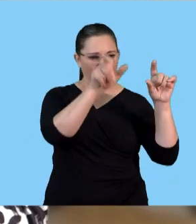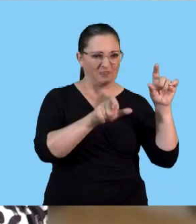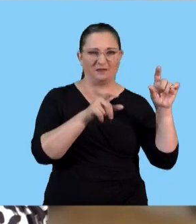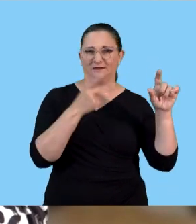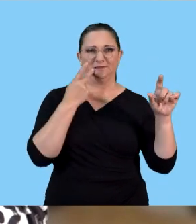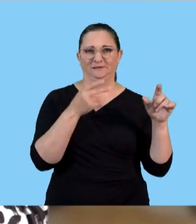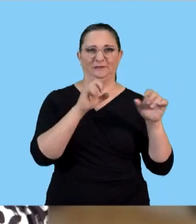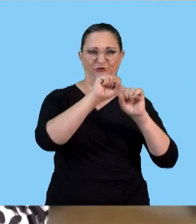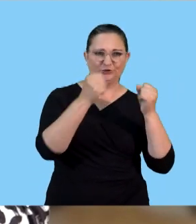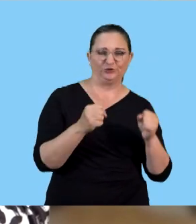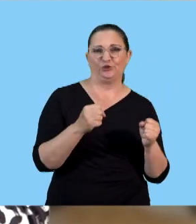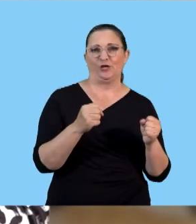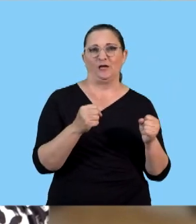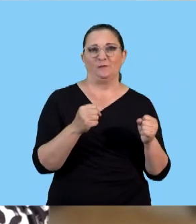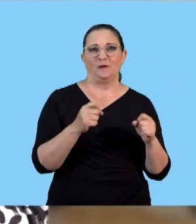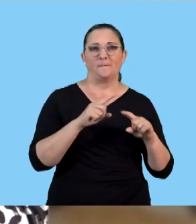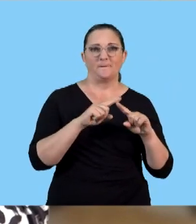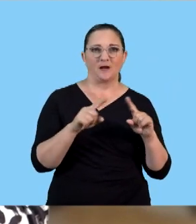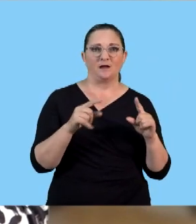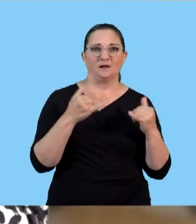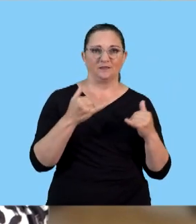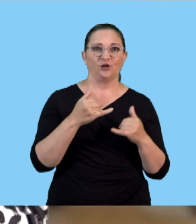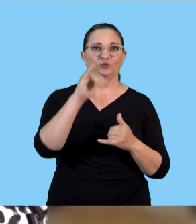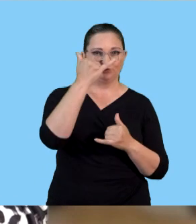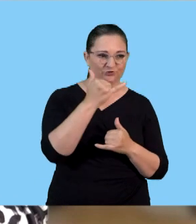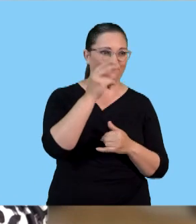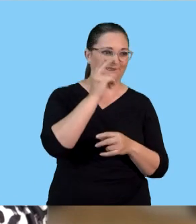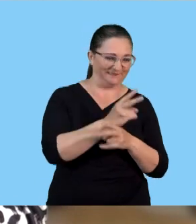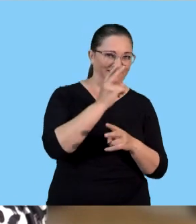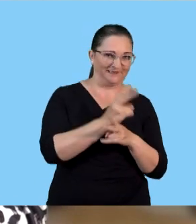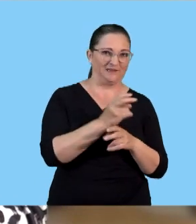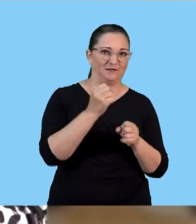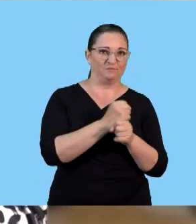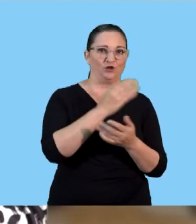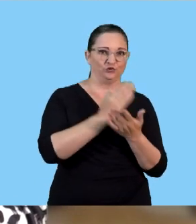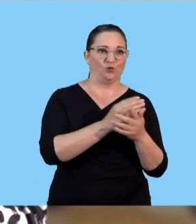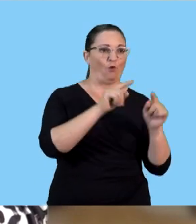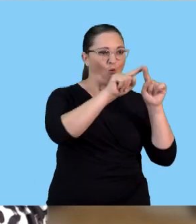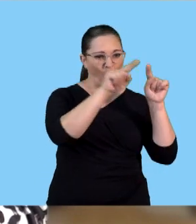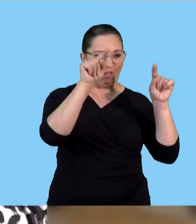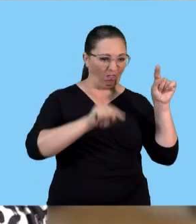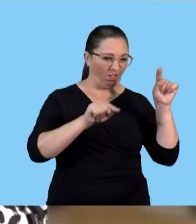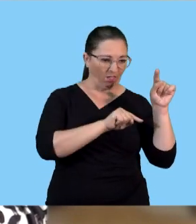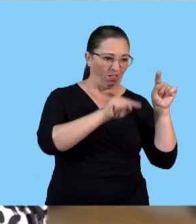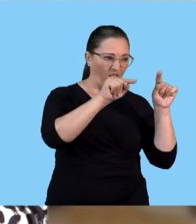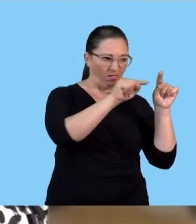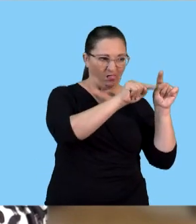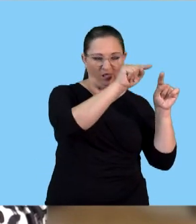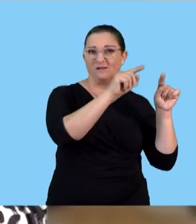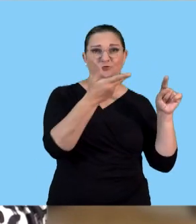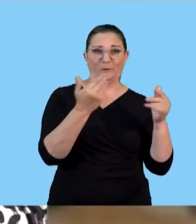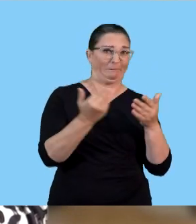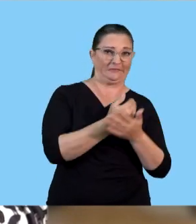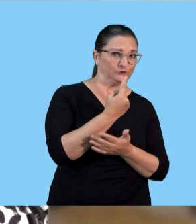irregular form or shape, just go and double check that you have all the measurements so that you don't